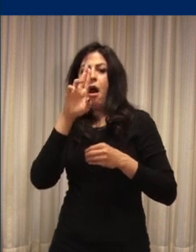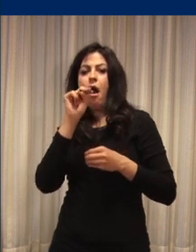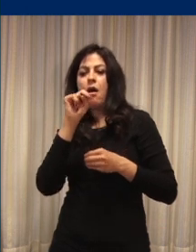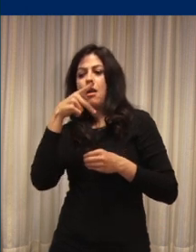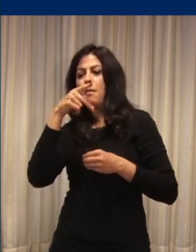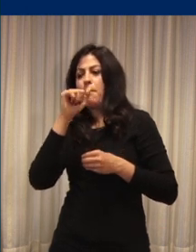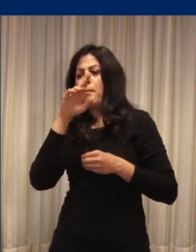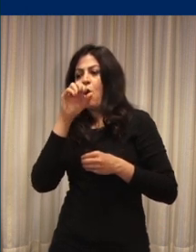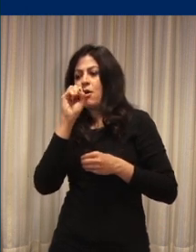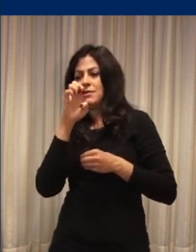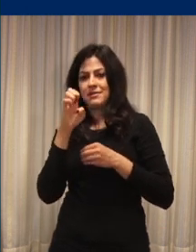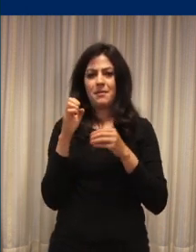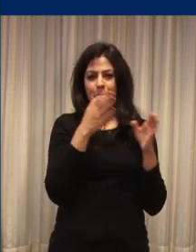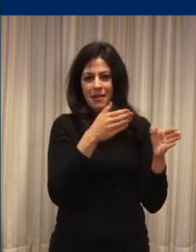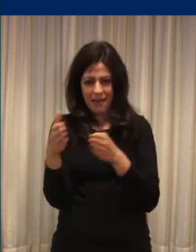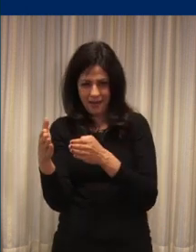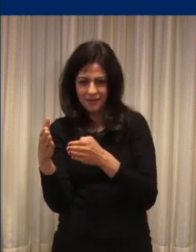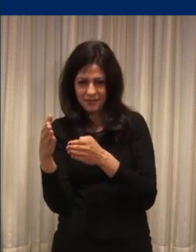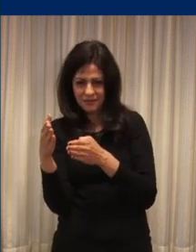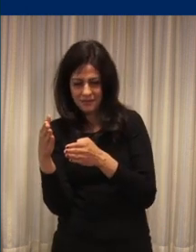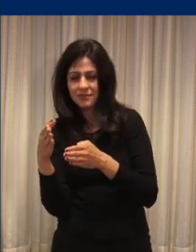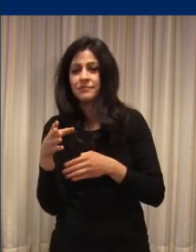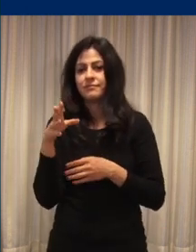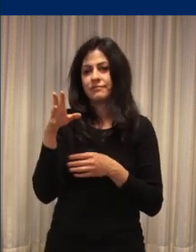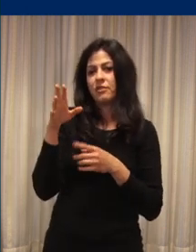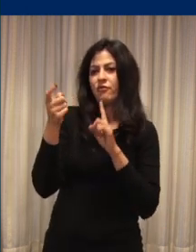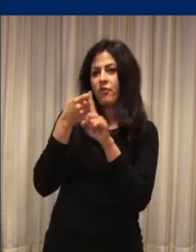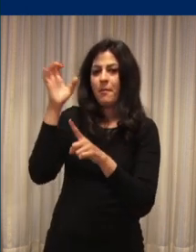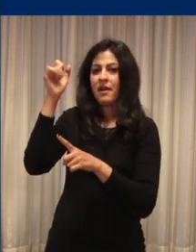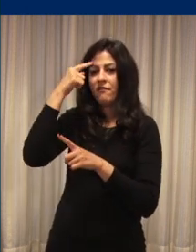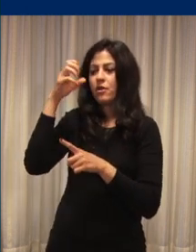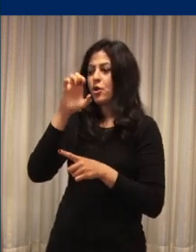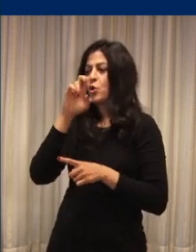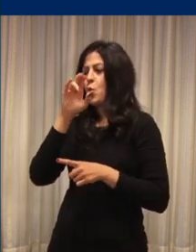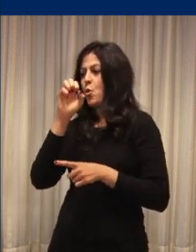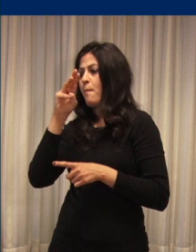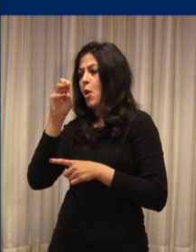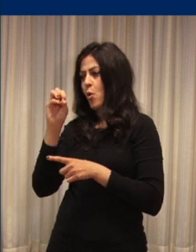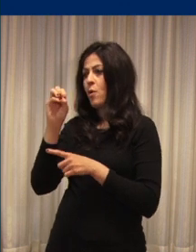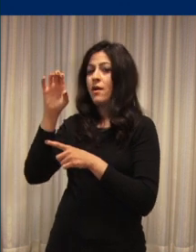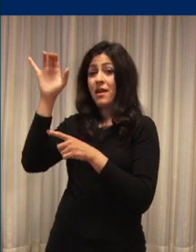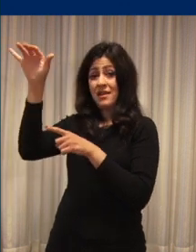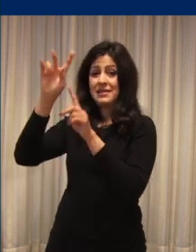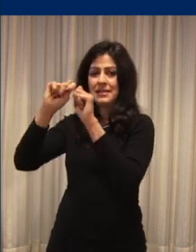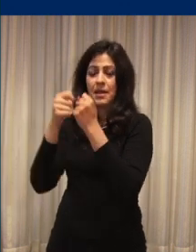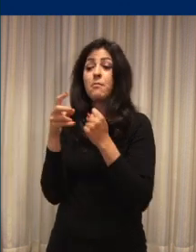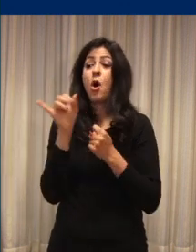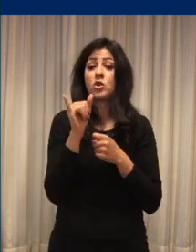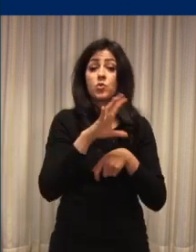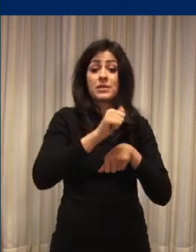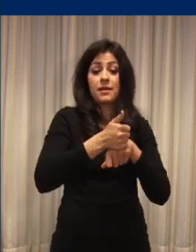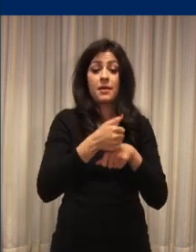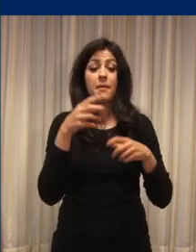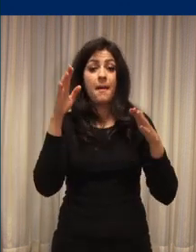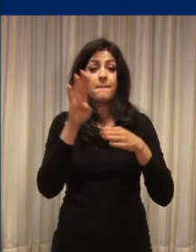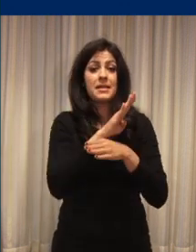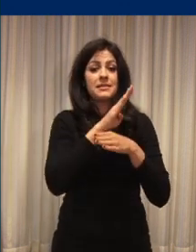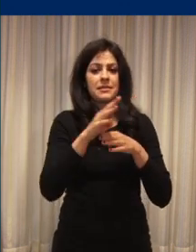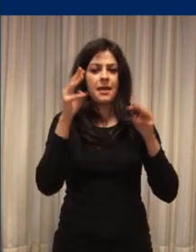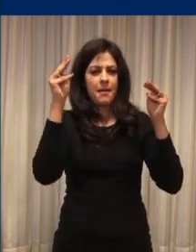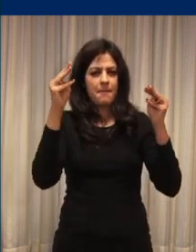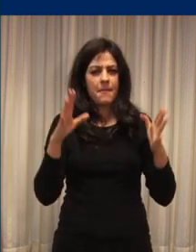his team. In addition, we are standing up teams of business mentors that will help guide businesses